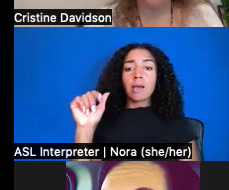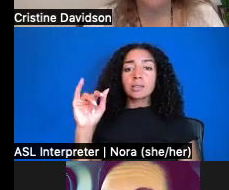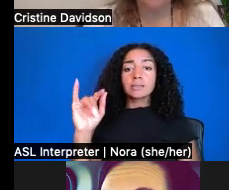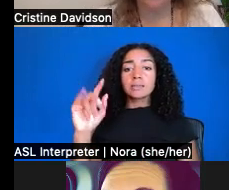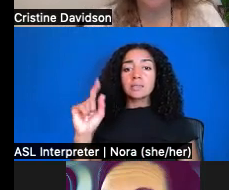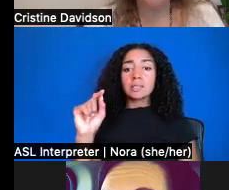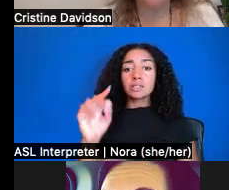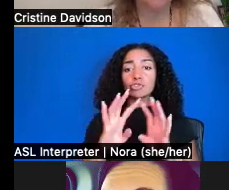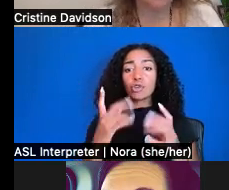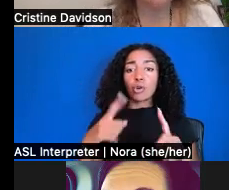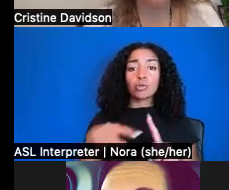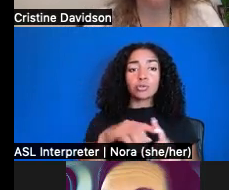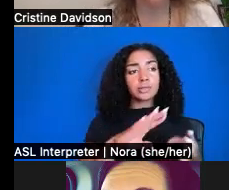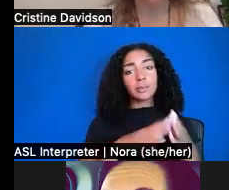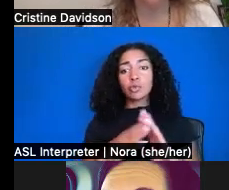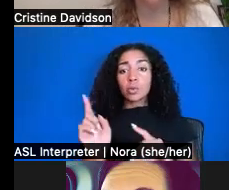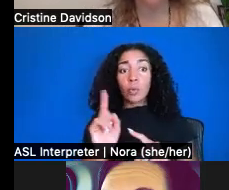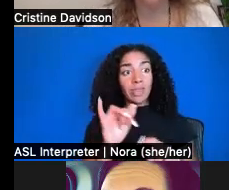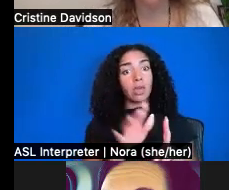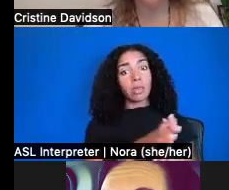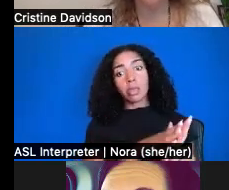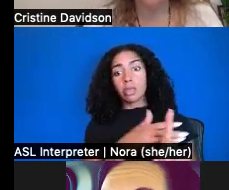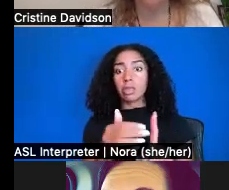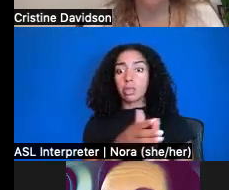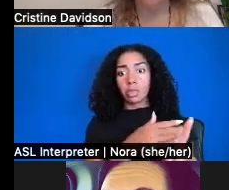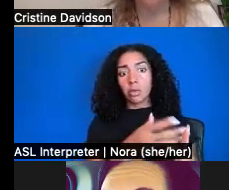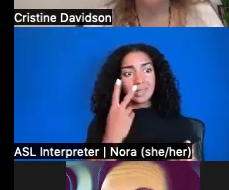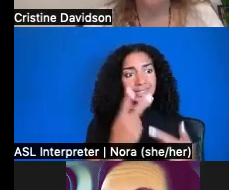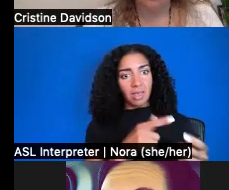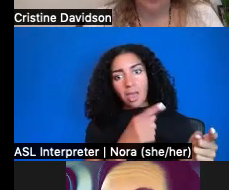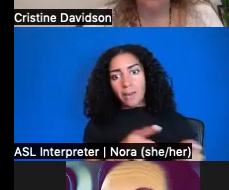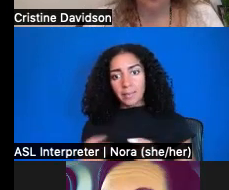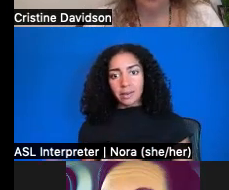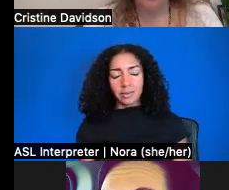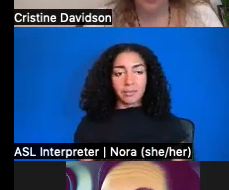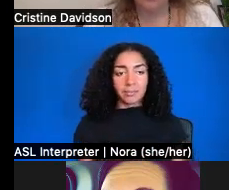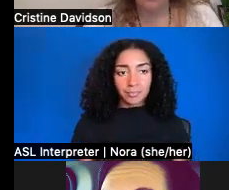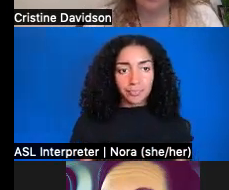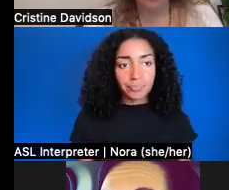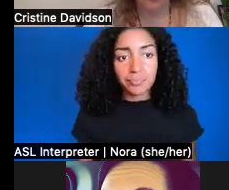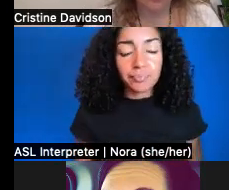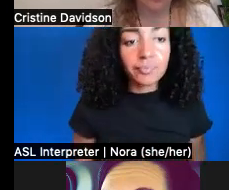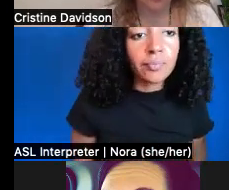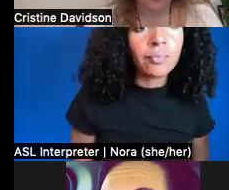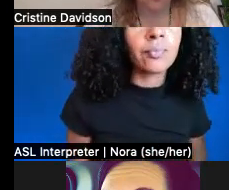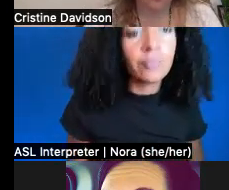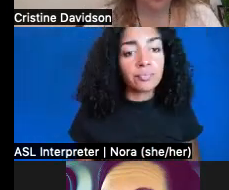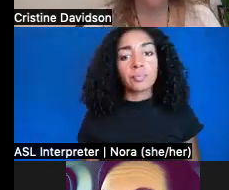is happening, right? Yes, very much. Then we have the whole online thing, which